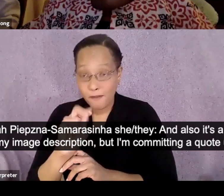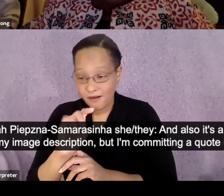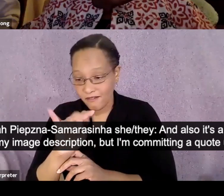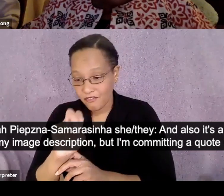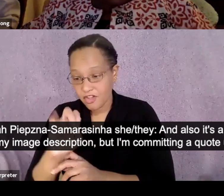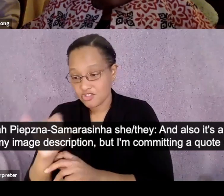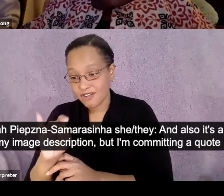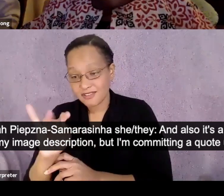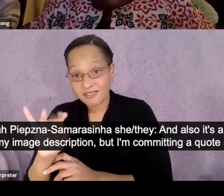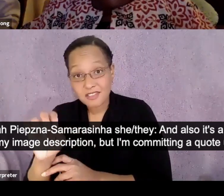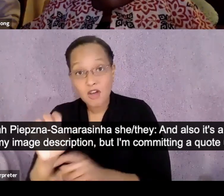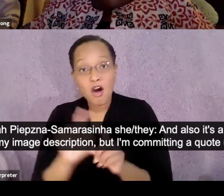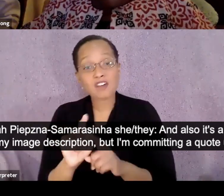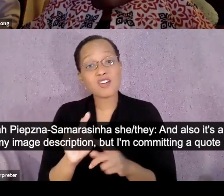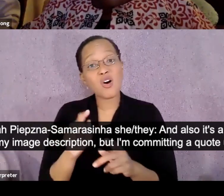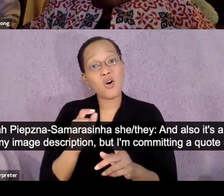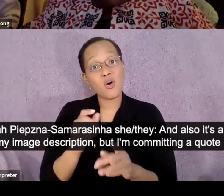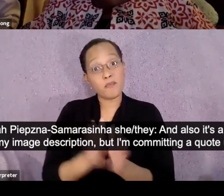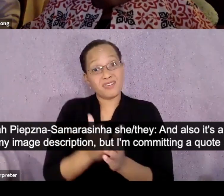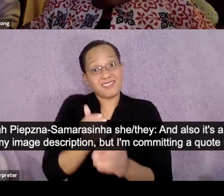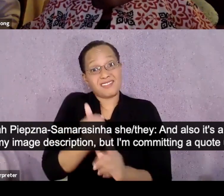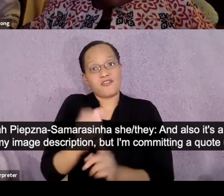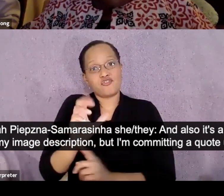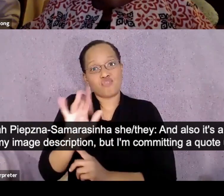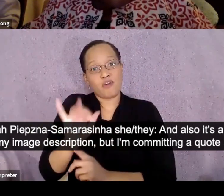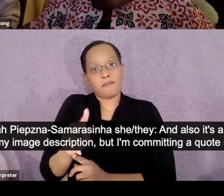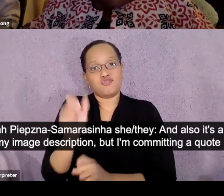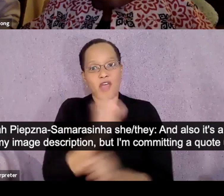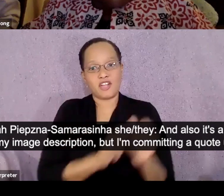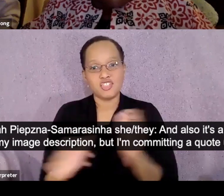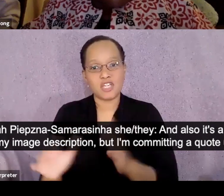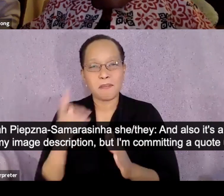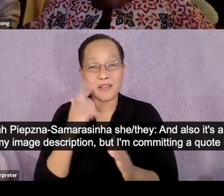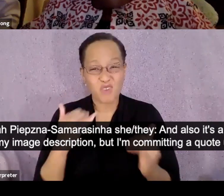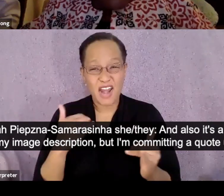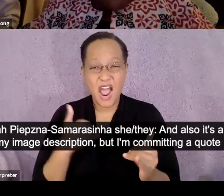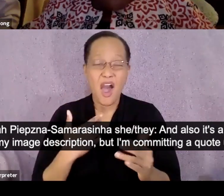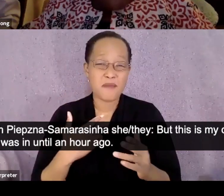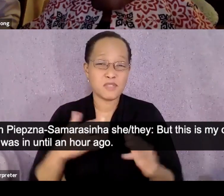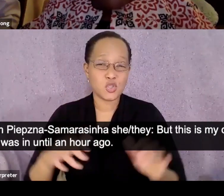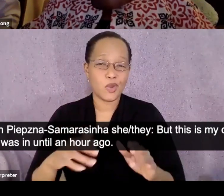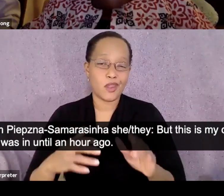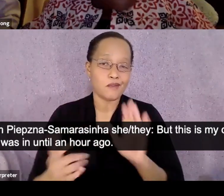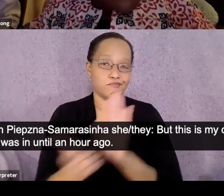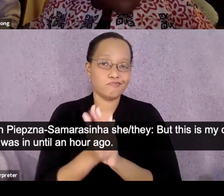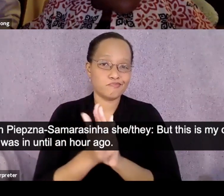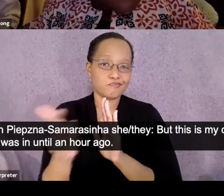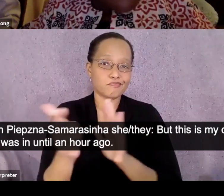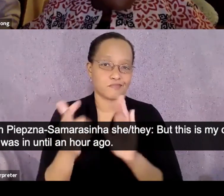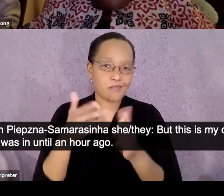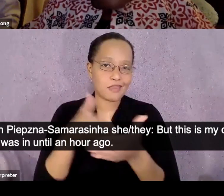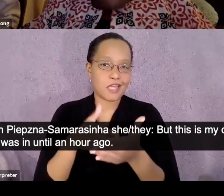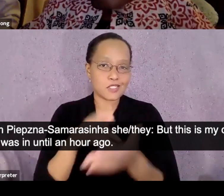I mean, I didn't name it in my image description, but I'm committing a quote unquote Zoom crime because I have a messy background. But this is my office. That's